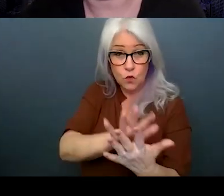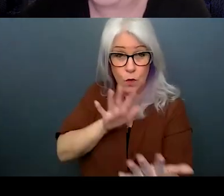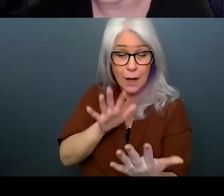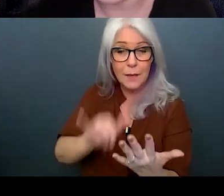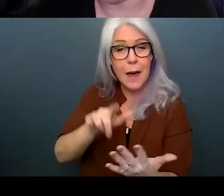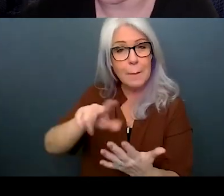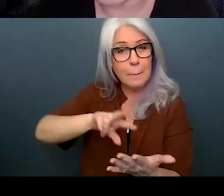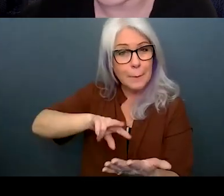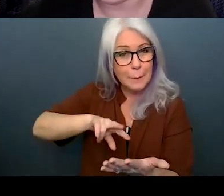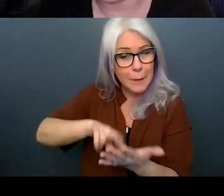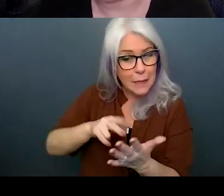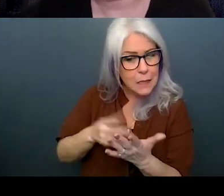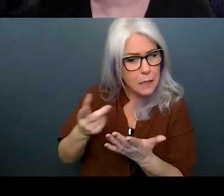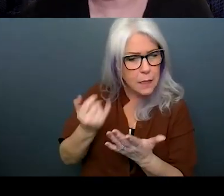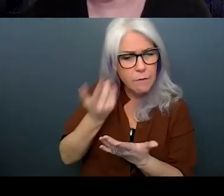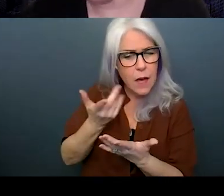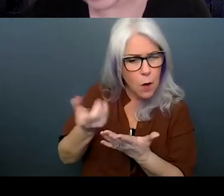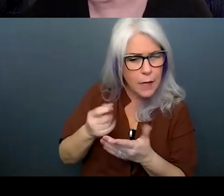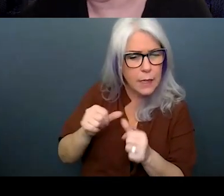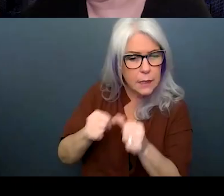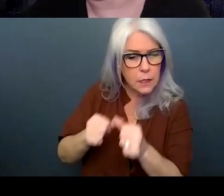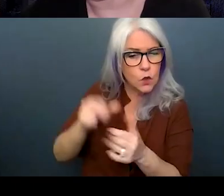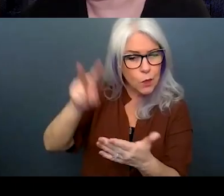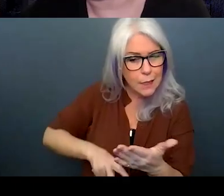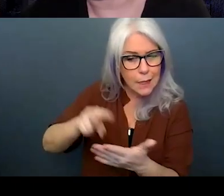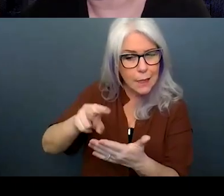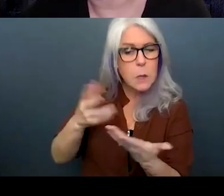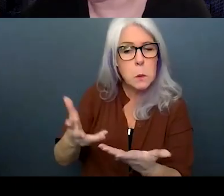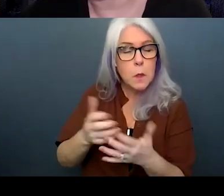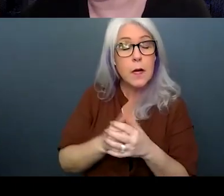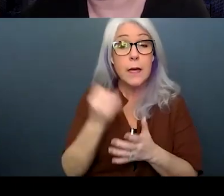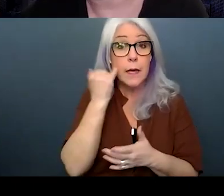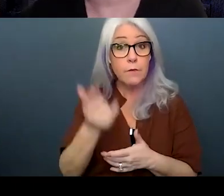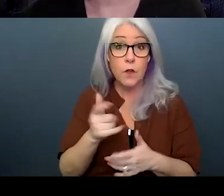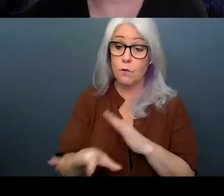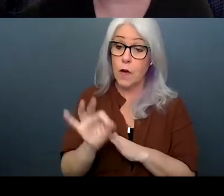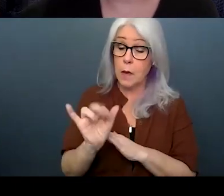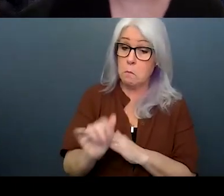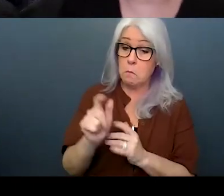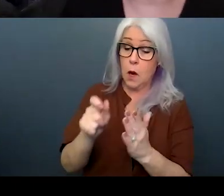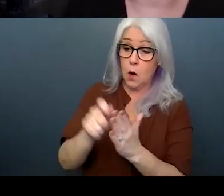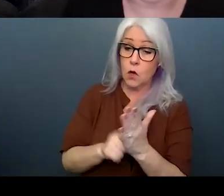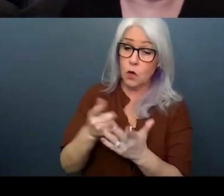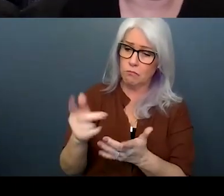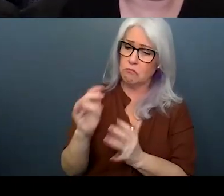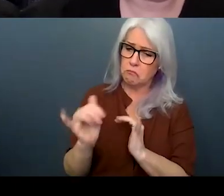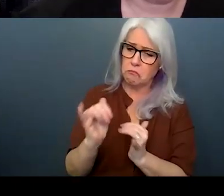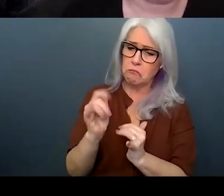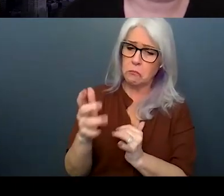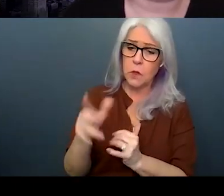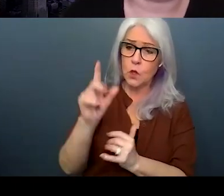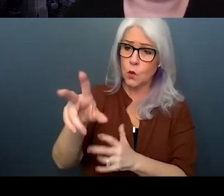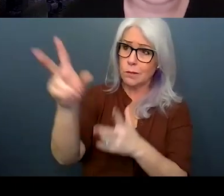sense of whether or not to keep reading. Once you've found an article that seems promising, you can download a